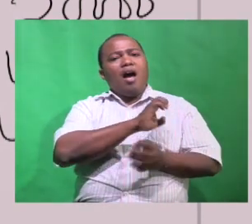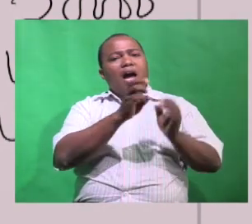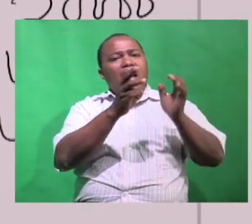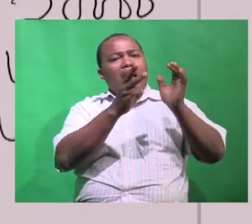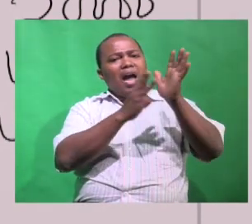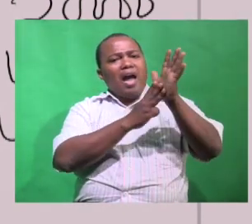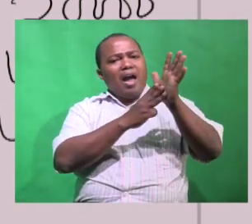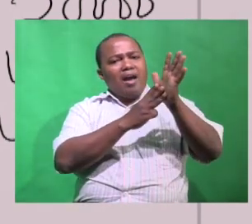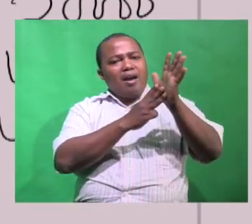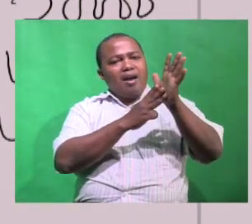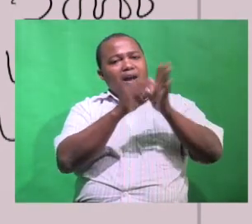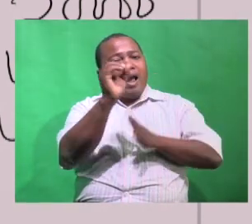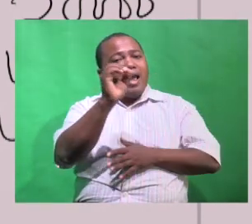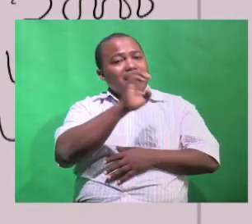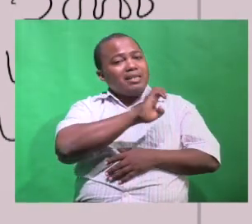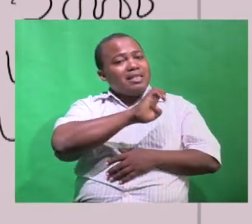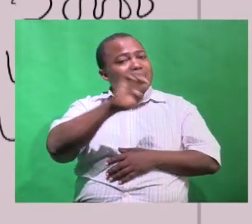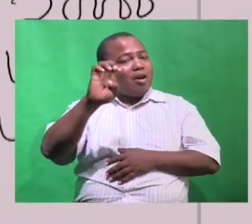And